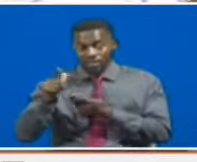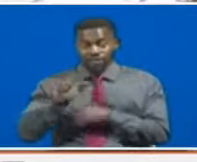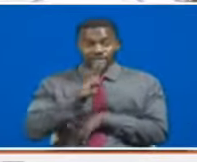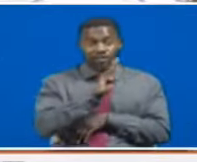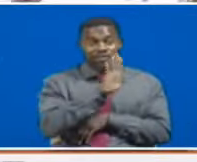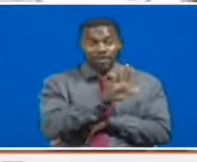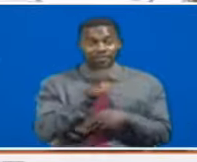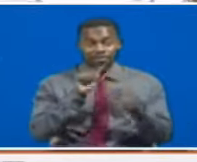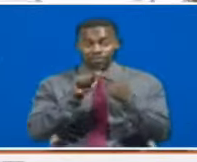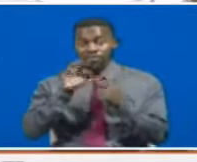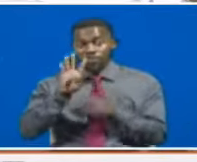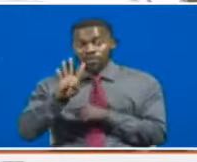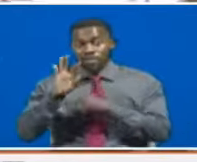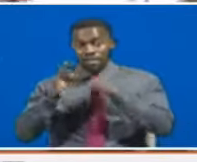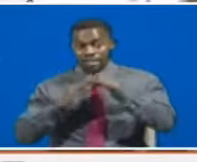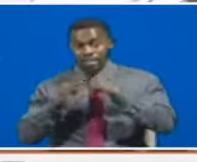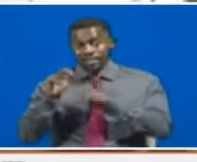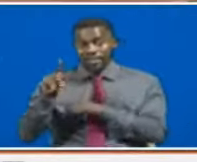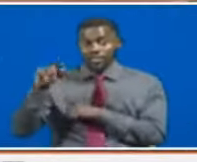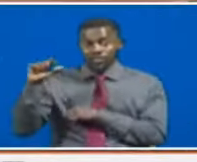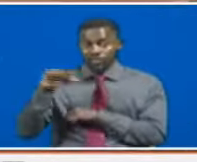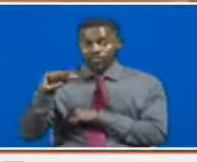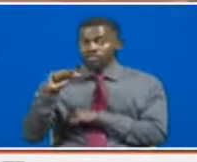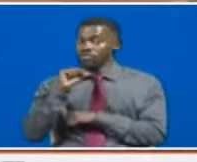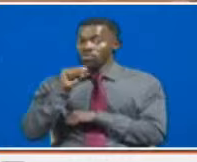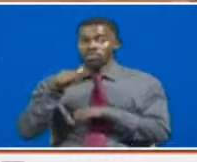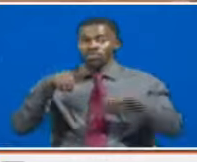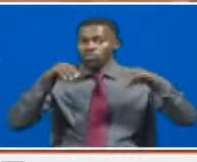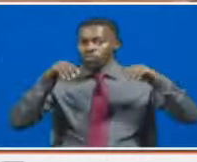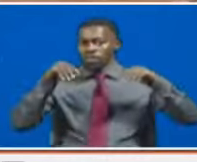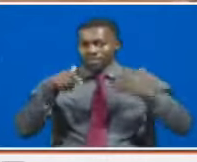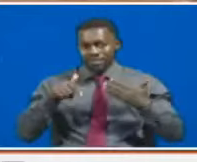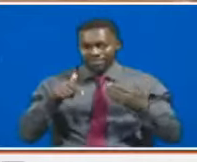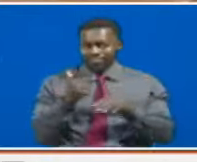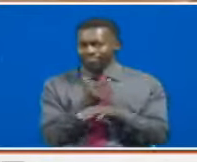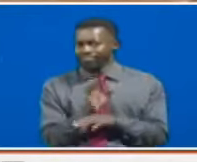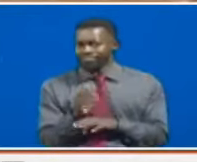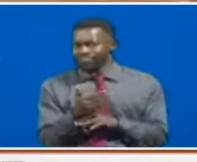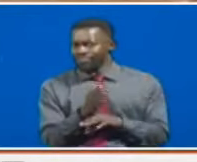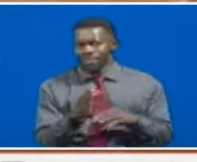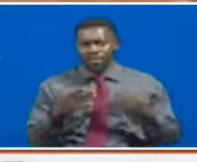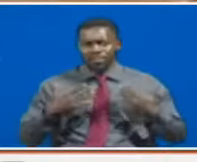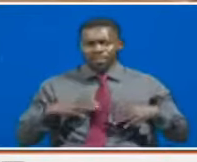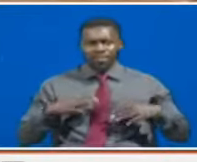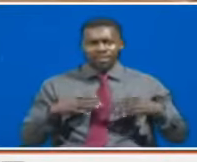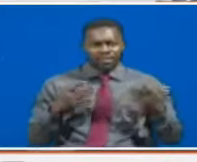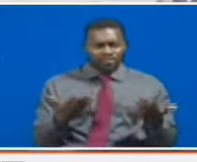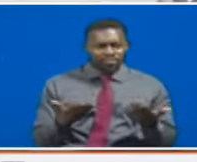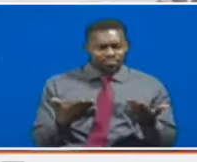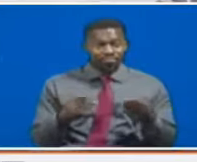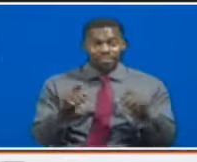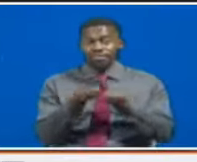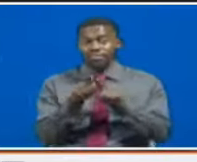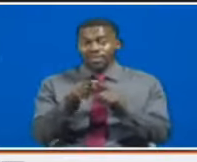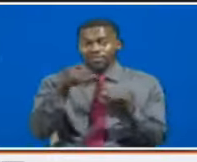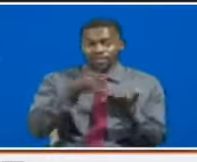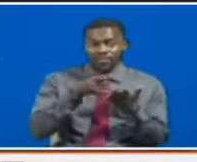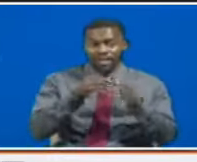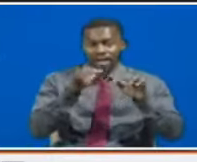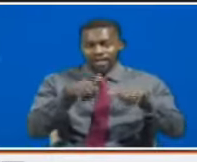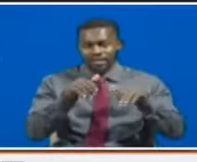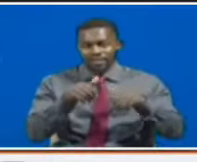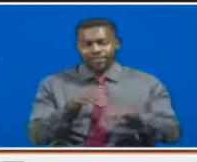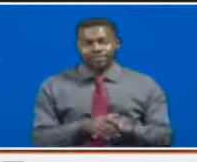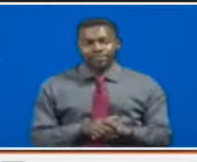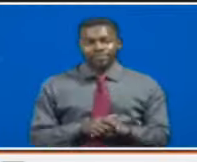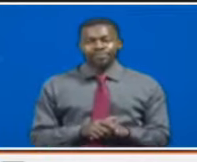48 kgs. They promised to get rid of cartels who had infiltrated the agriculture sector. All those who've